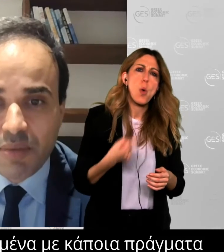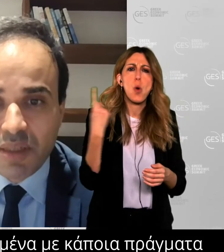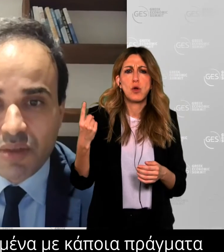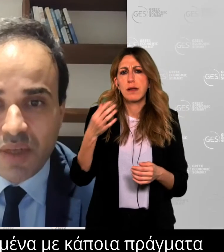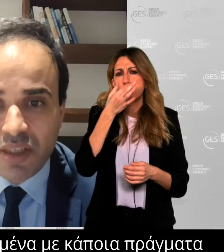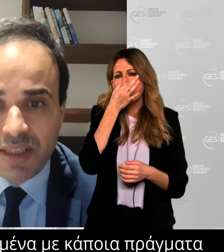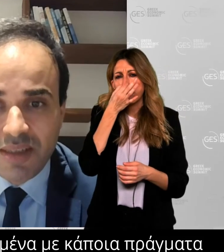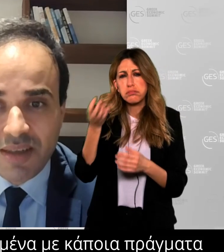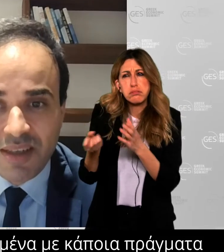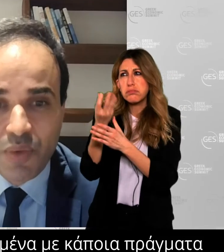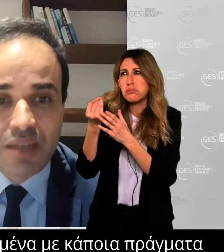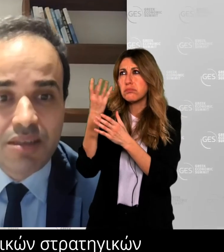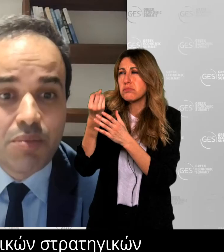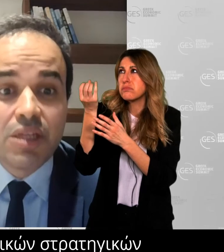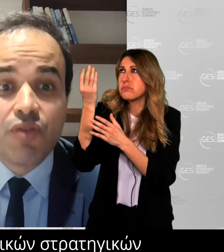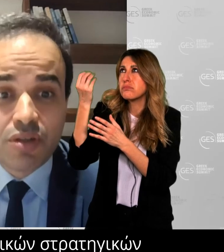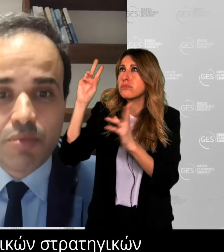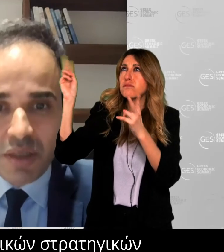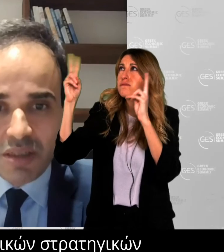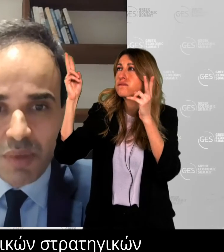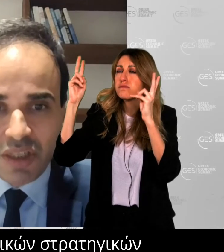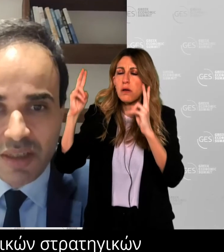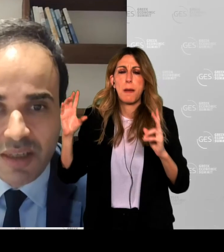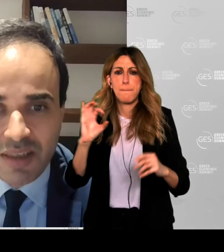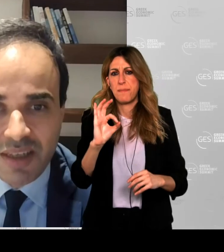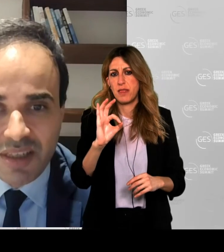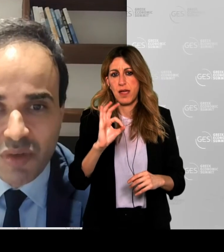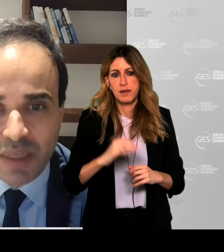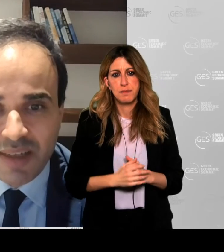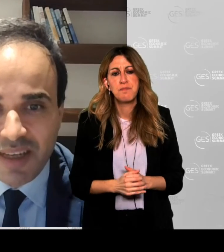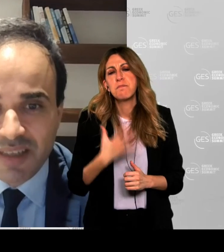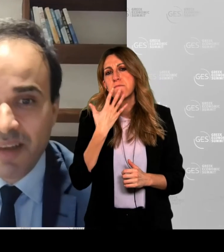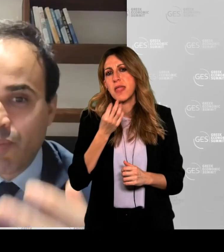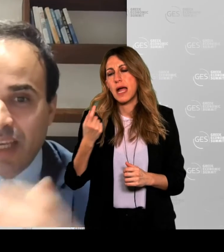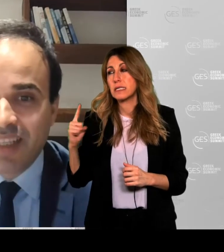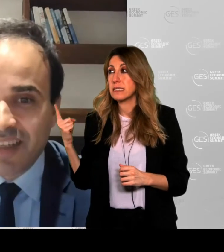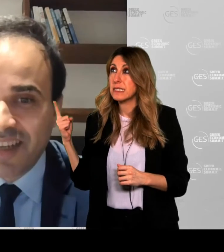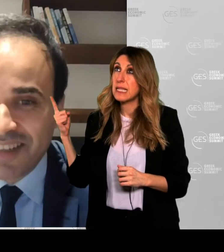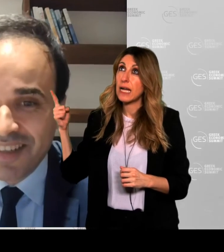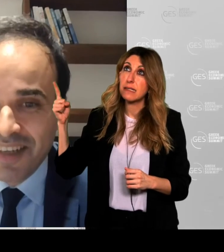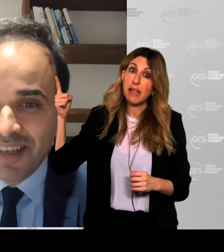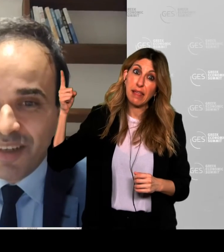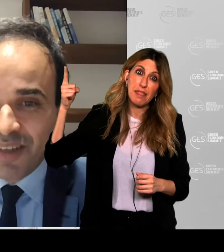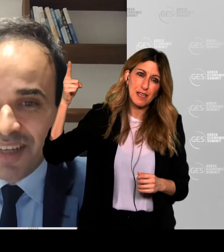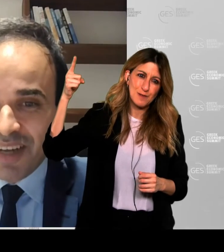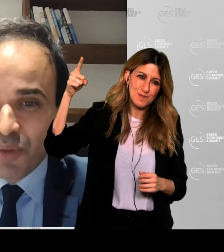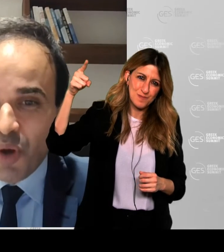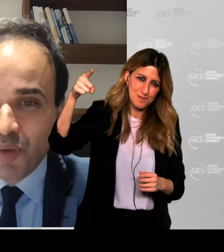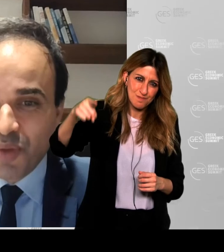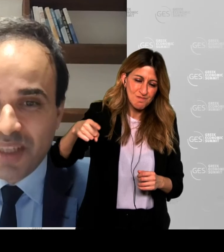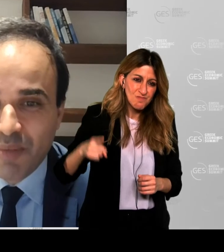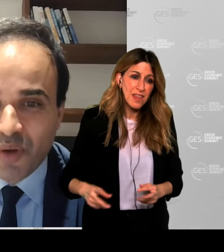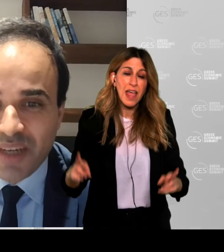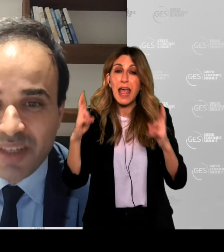their sustainability strategies, we anticipate further participation in the Net Zero Banking Alliance. In that sense, I